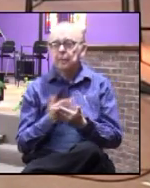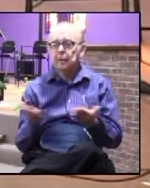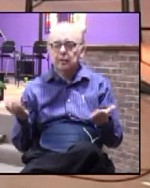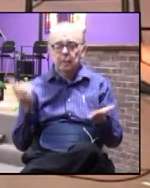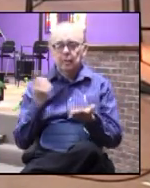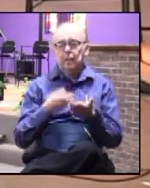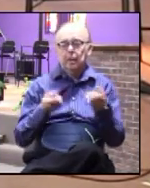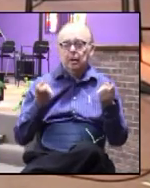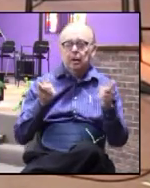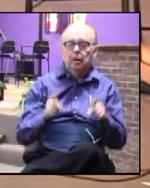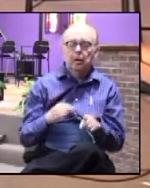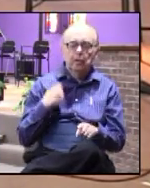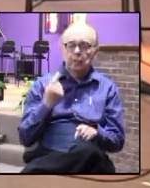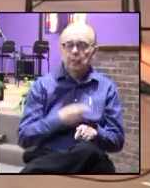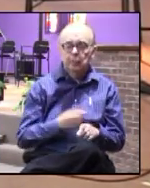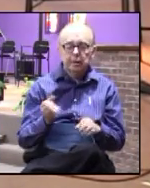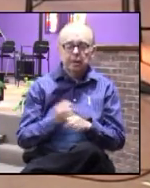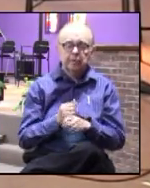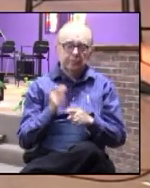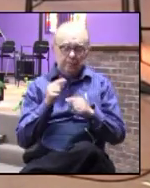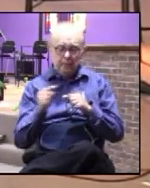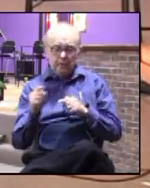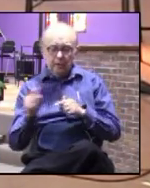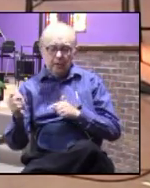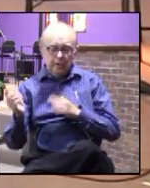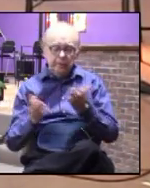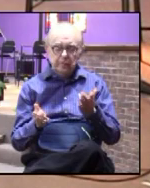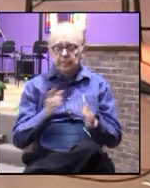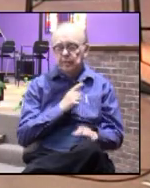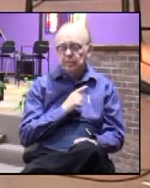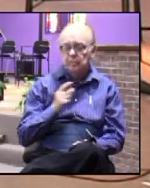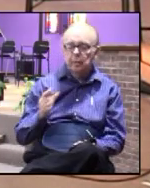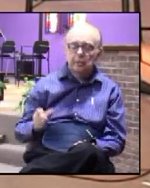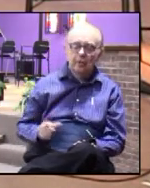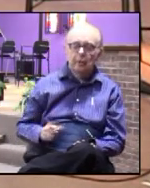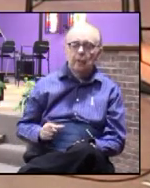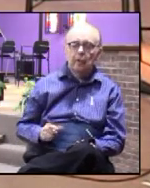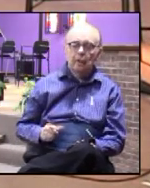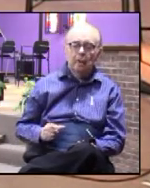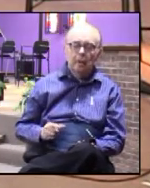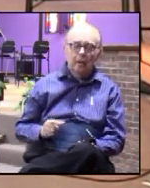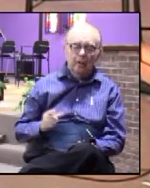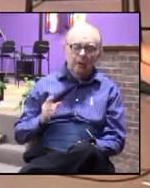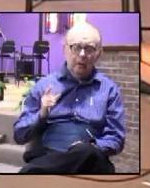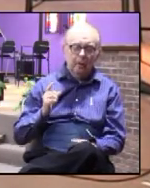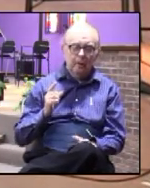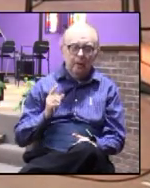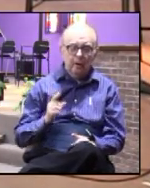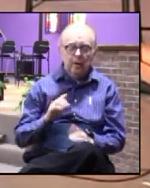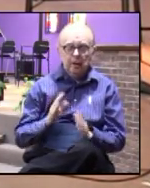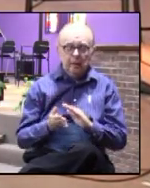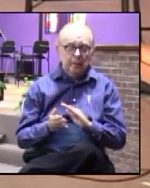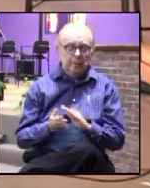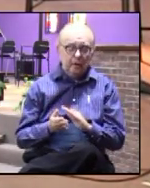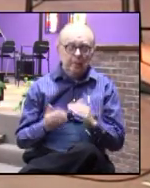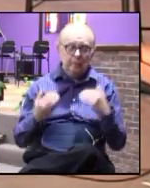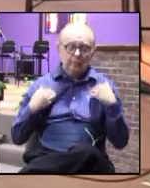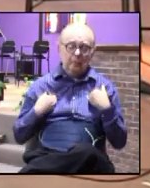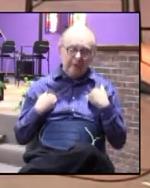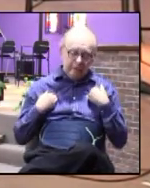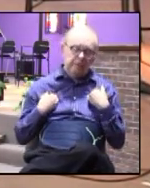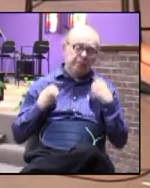what happens when we get distracted in serving the Lord, it can become a burdensome weight.